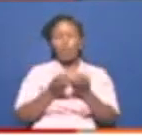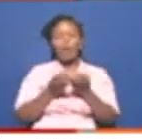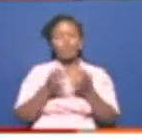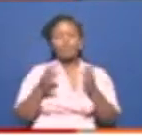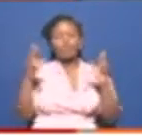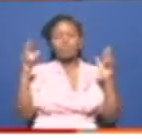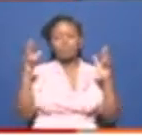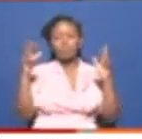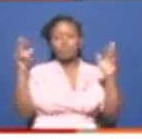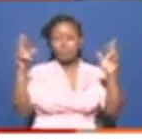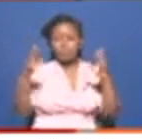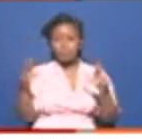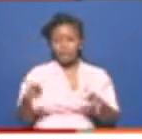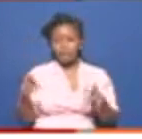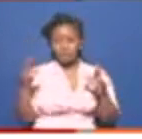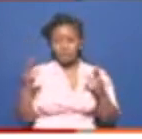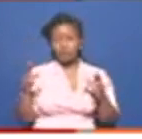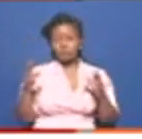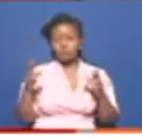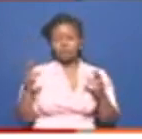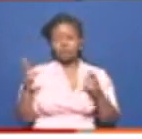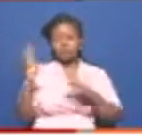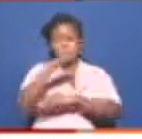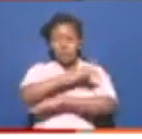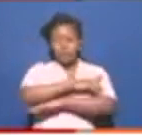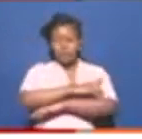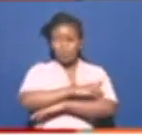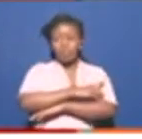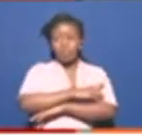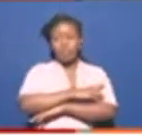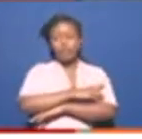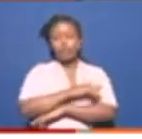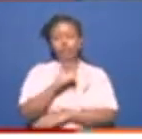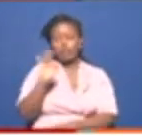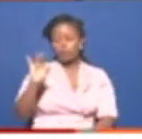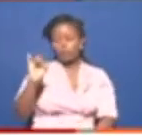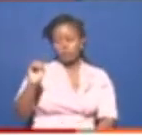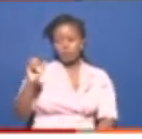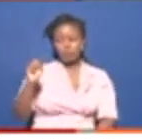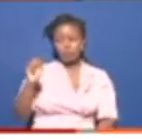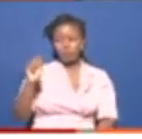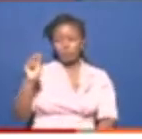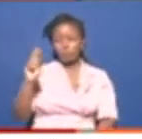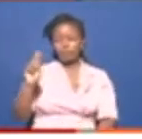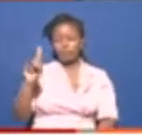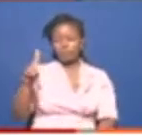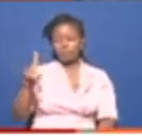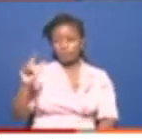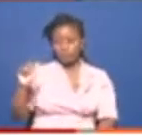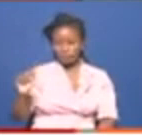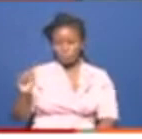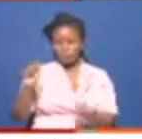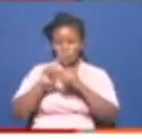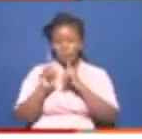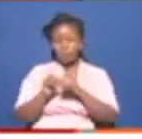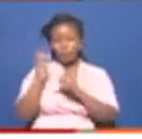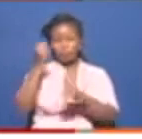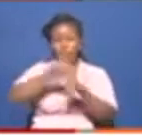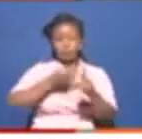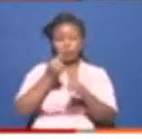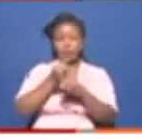International Obstetric Day, Obstetric Fistula Day, and the clarion call was to end